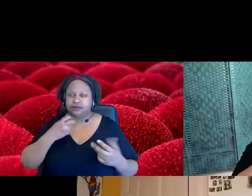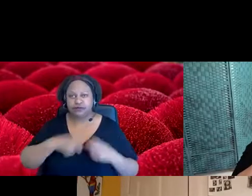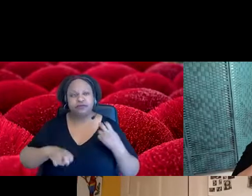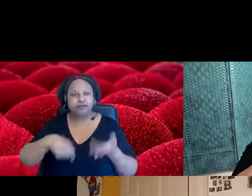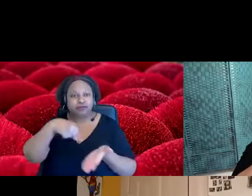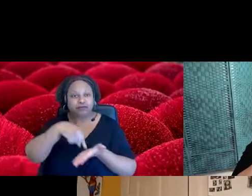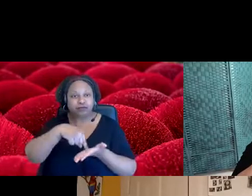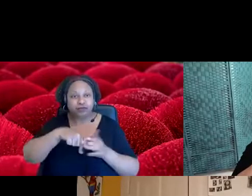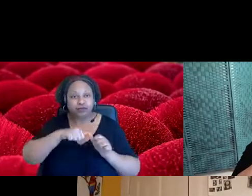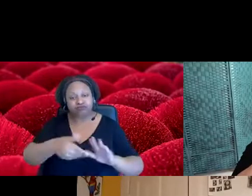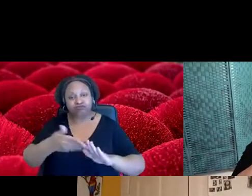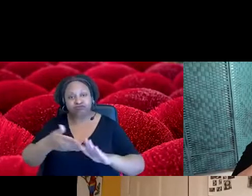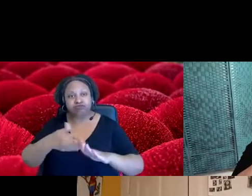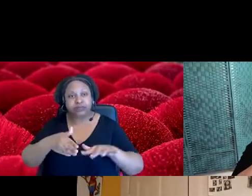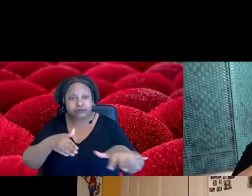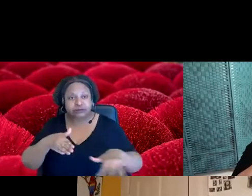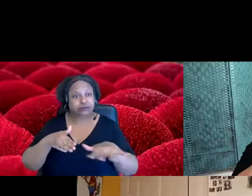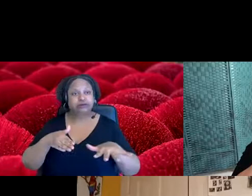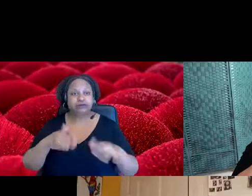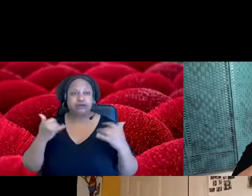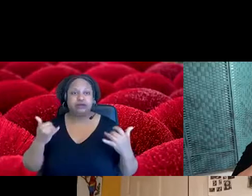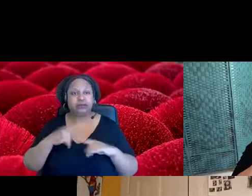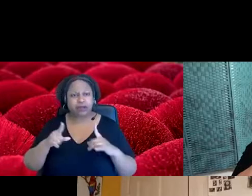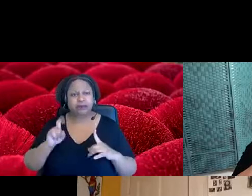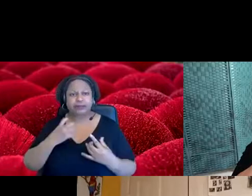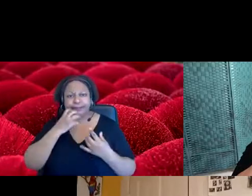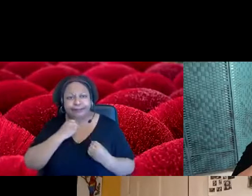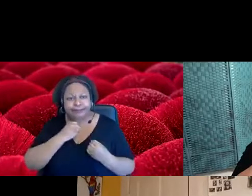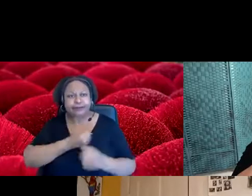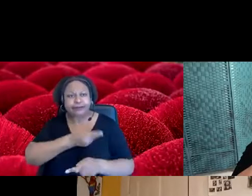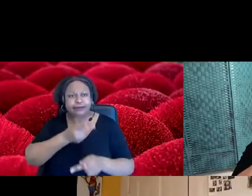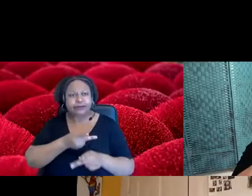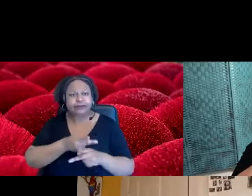point, but we do need to protect our spaces.